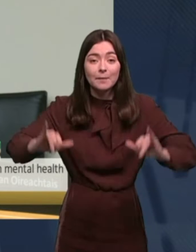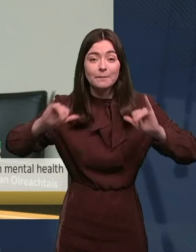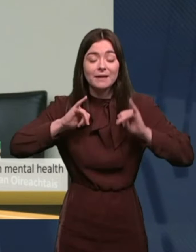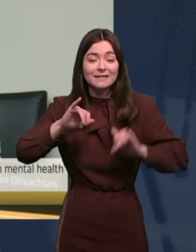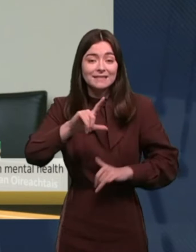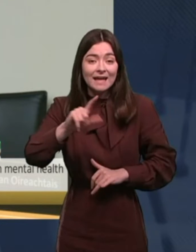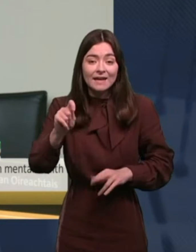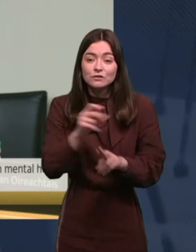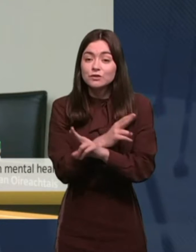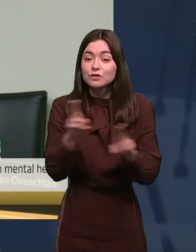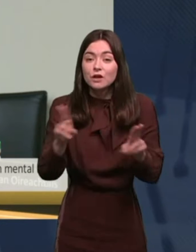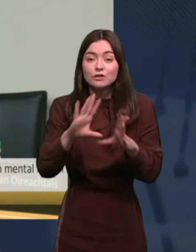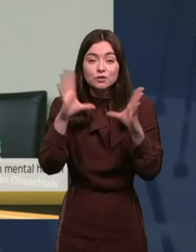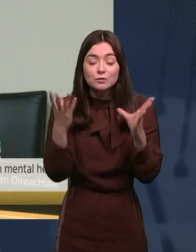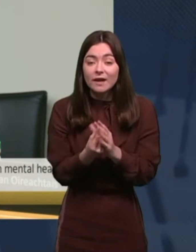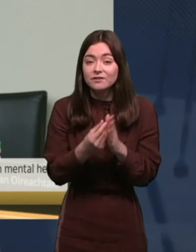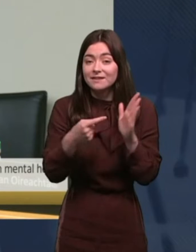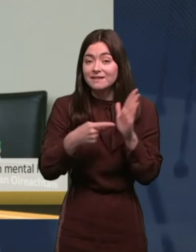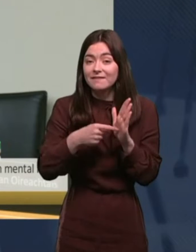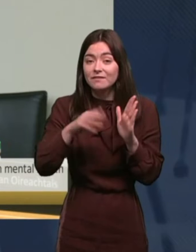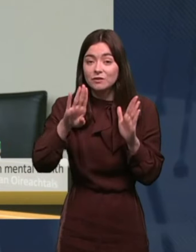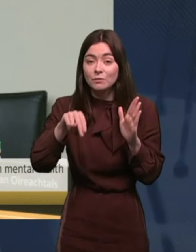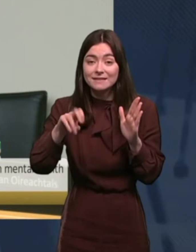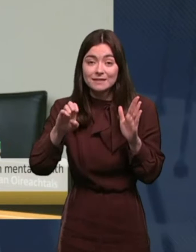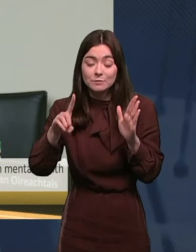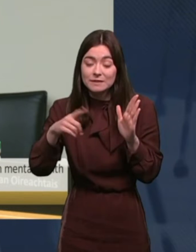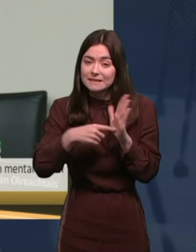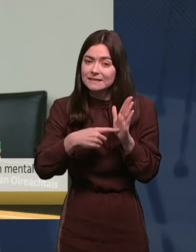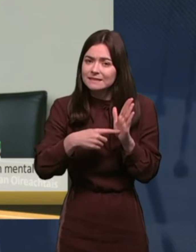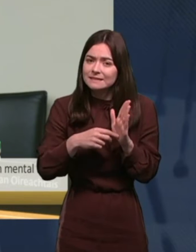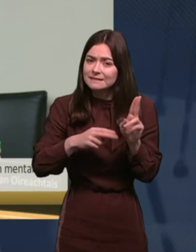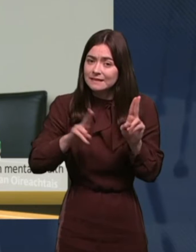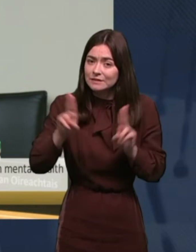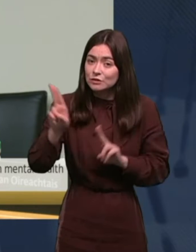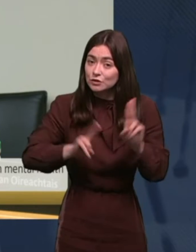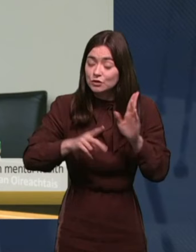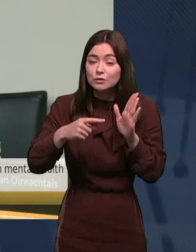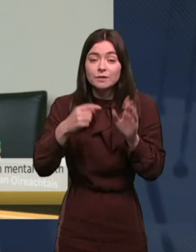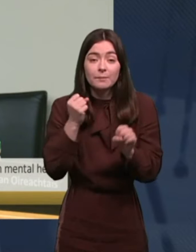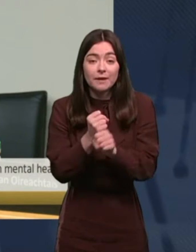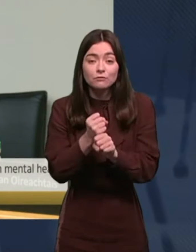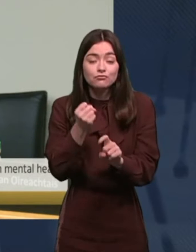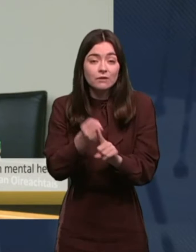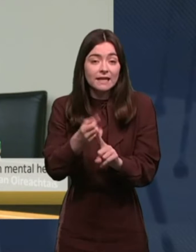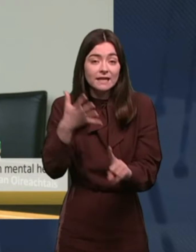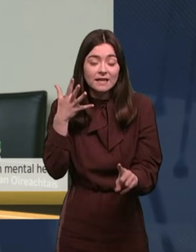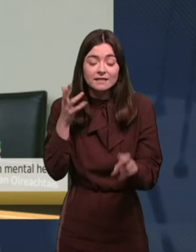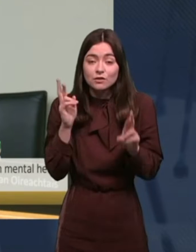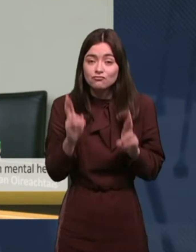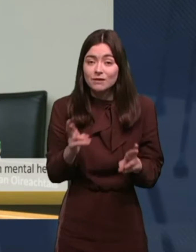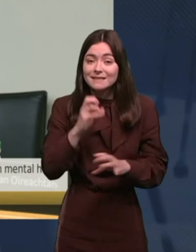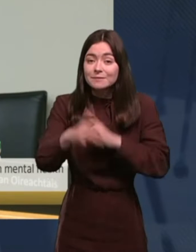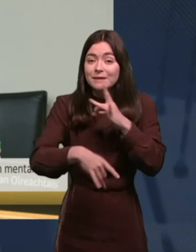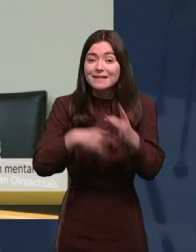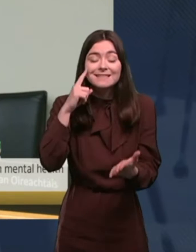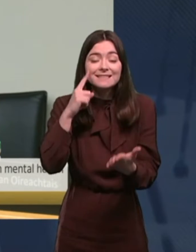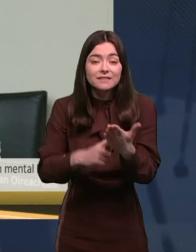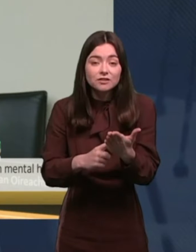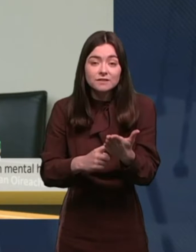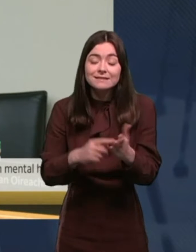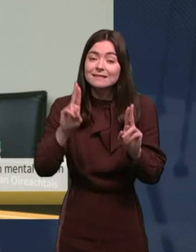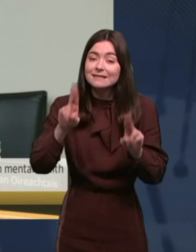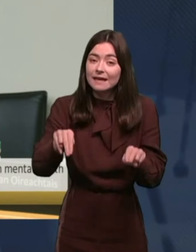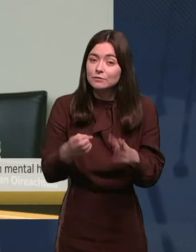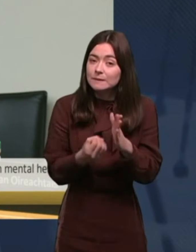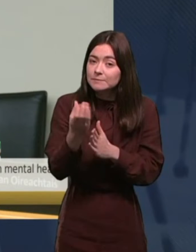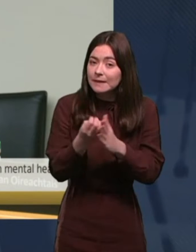doesn't do everything that the UNCRPD says it should about recognising our right to make decisions. Could you tell